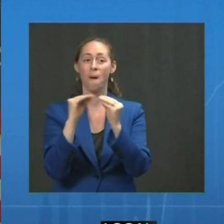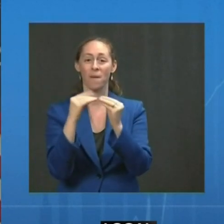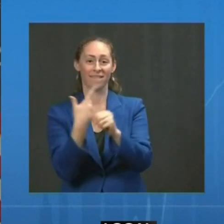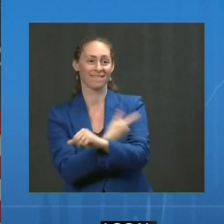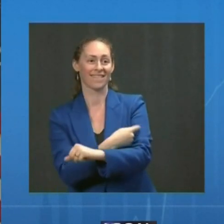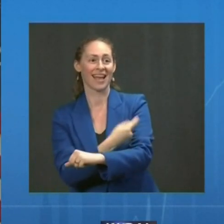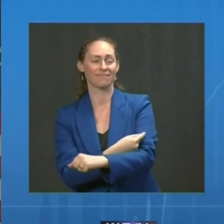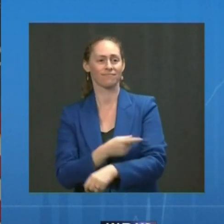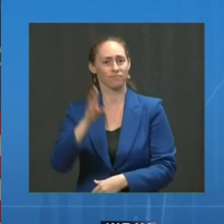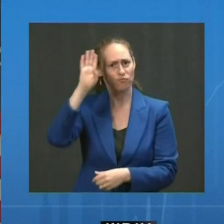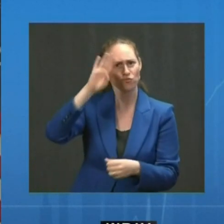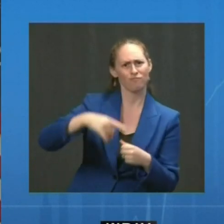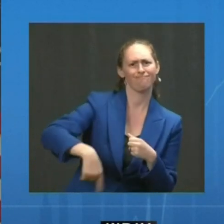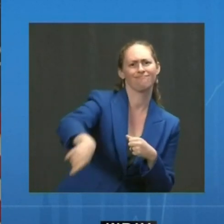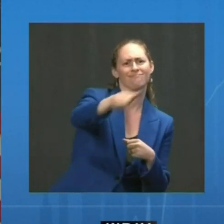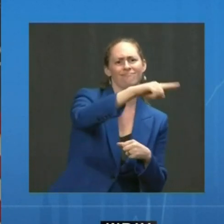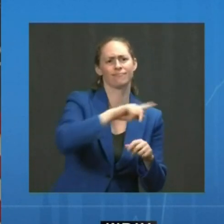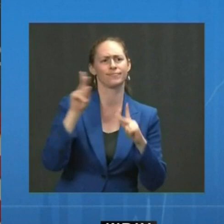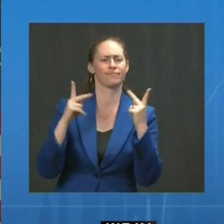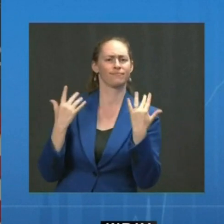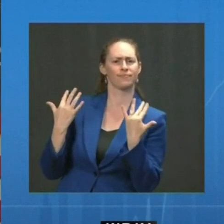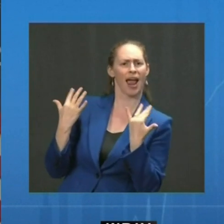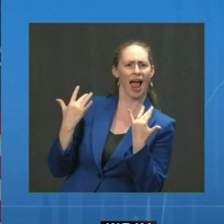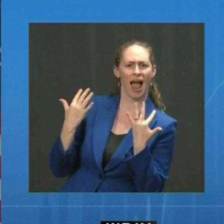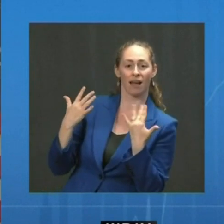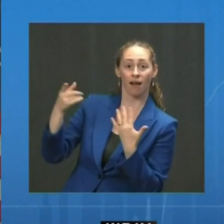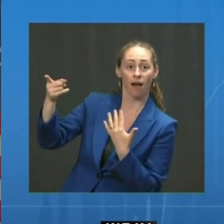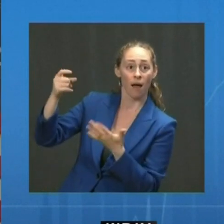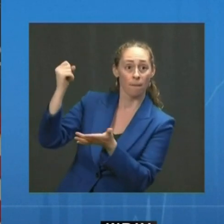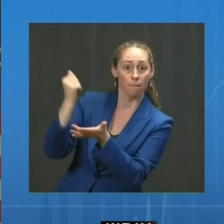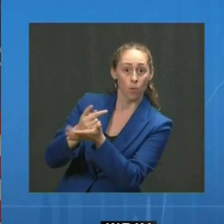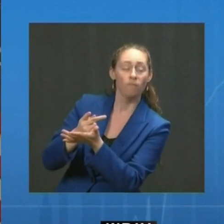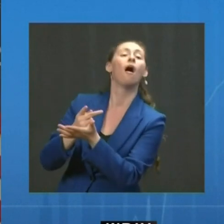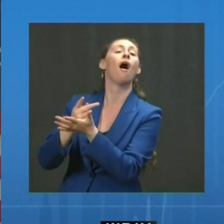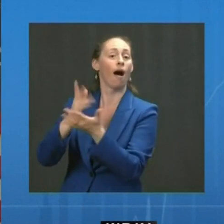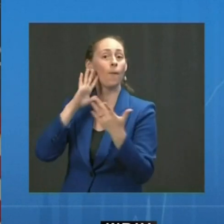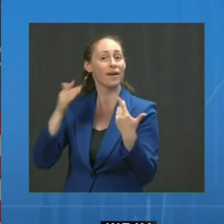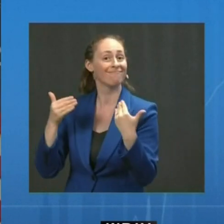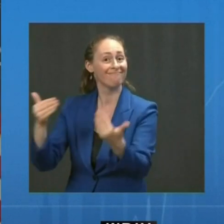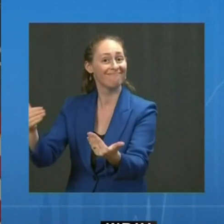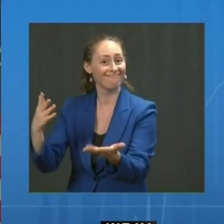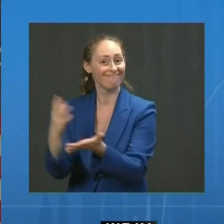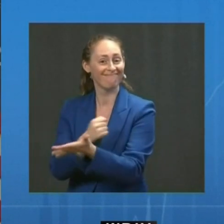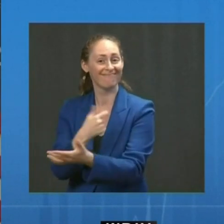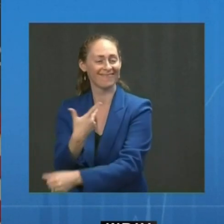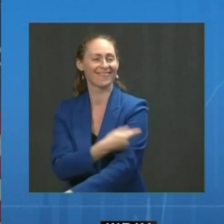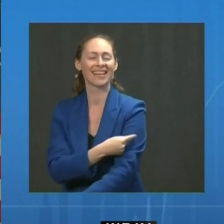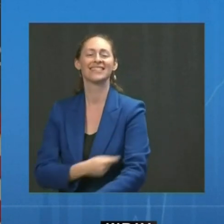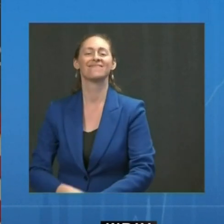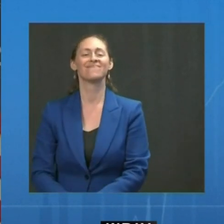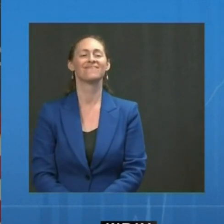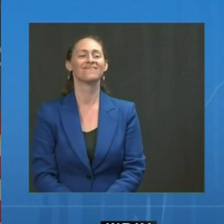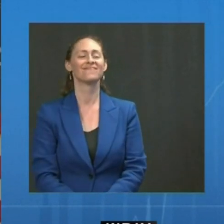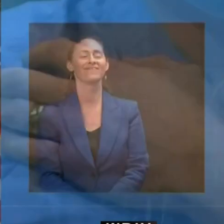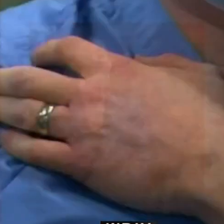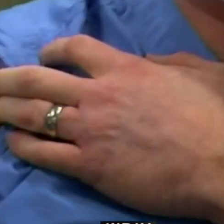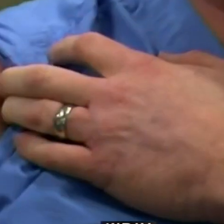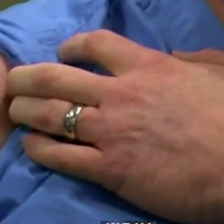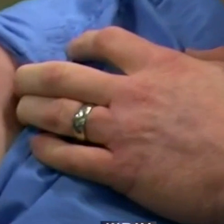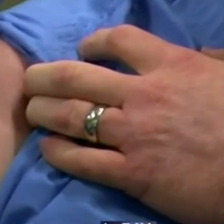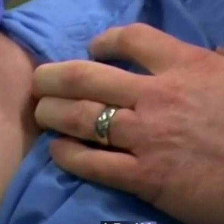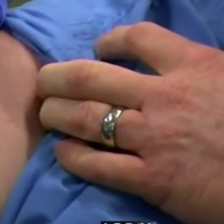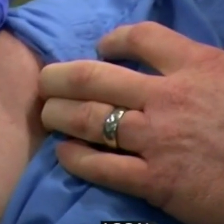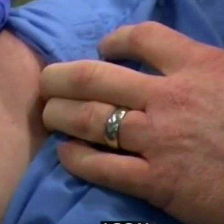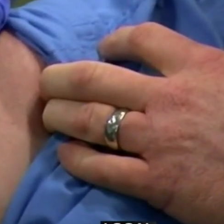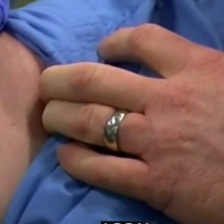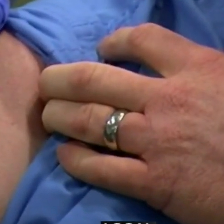FDA process to be completed before getting a shot. For those Americans, the wait is over. The